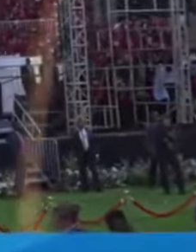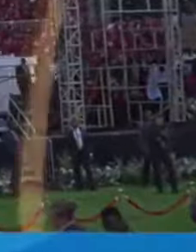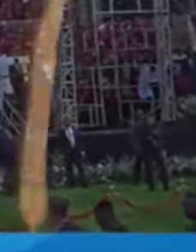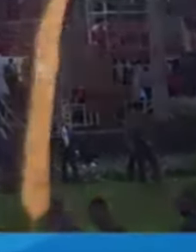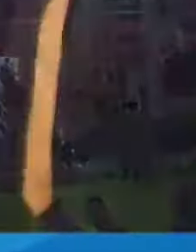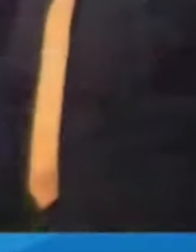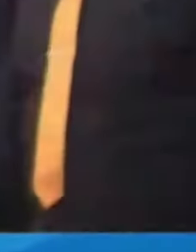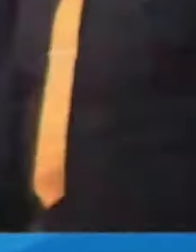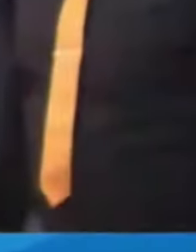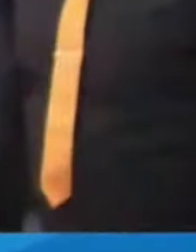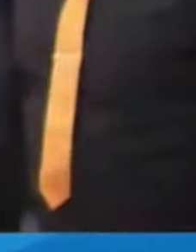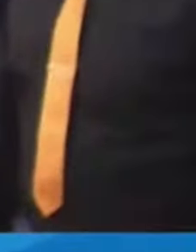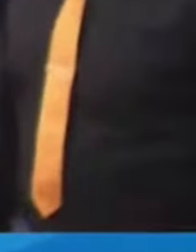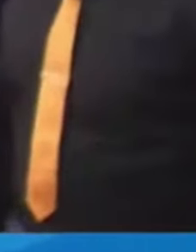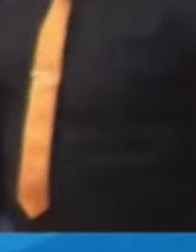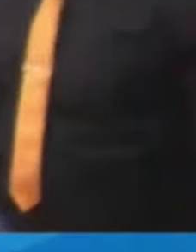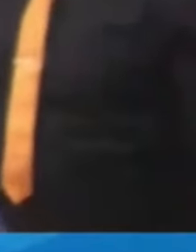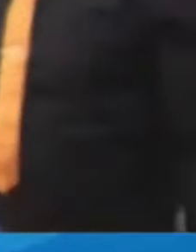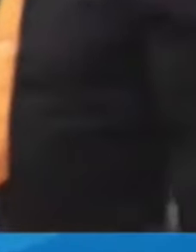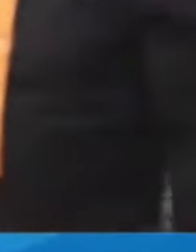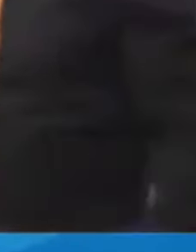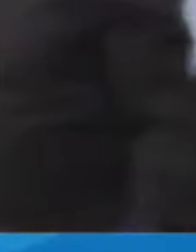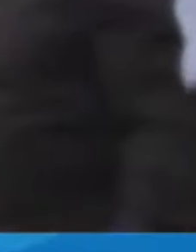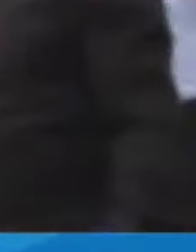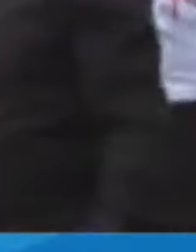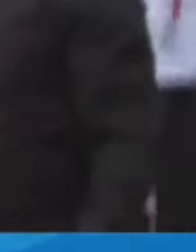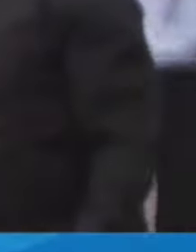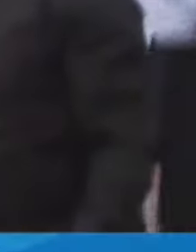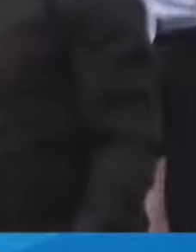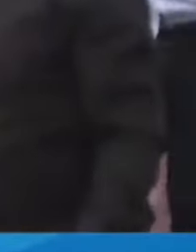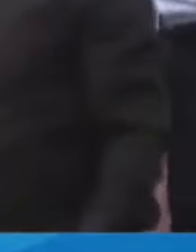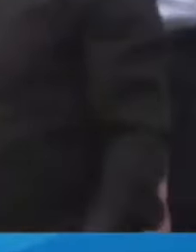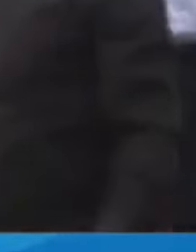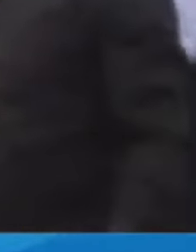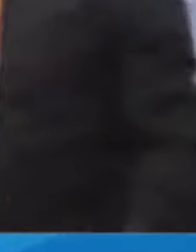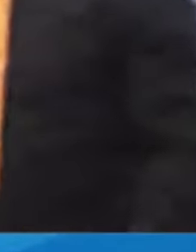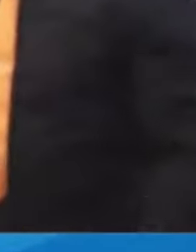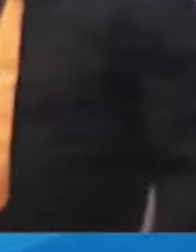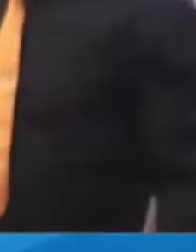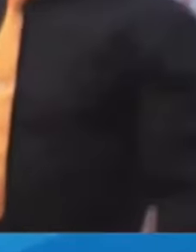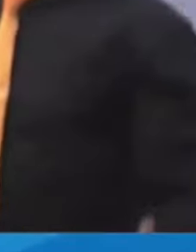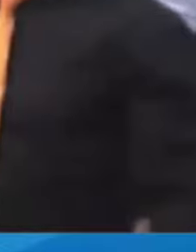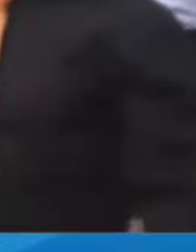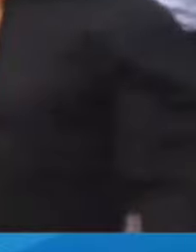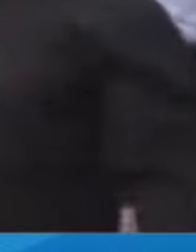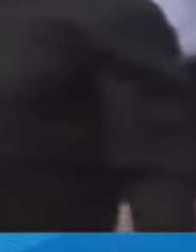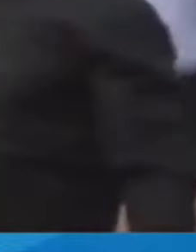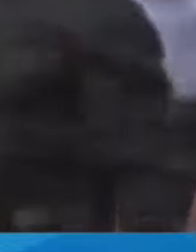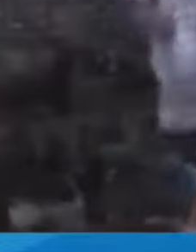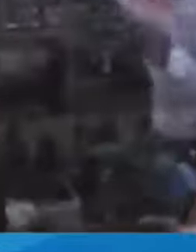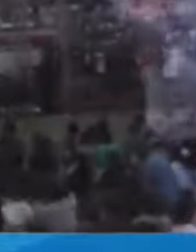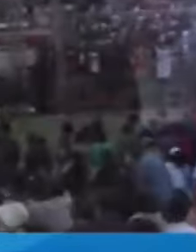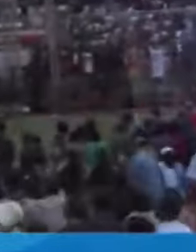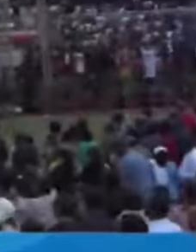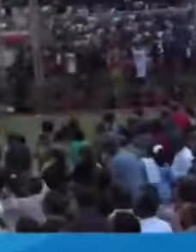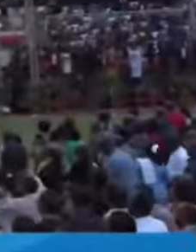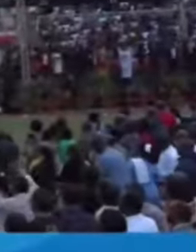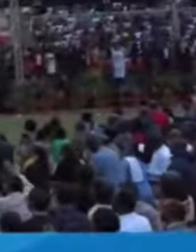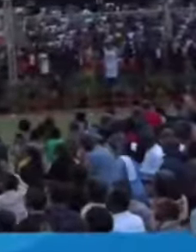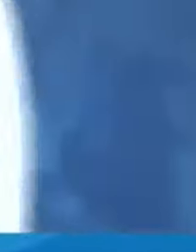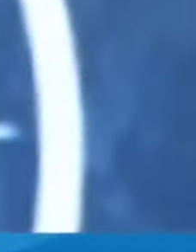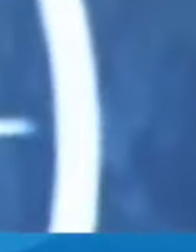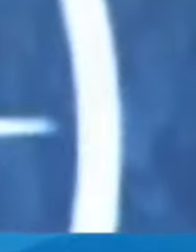like are you ready my my my my victory victory my